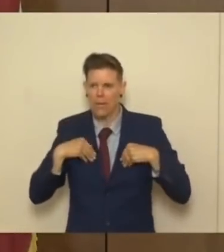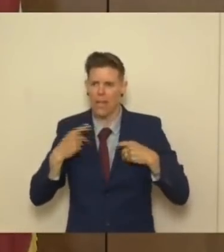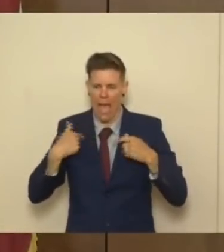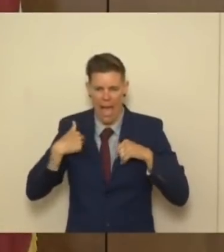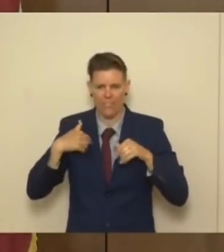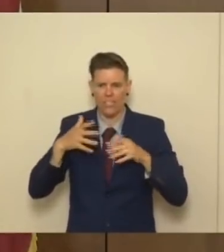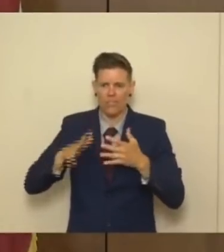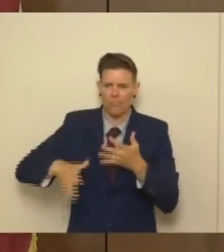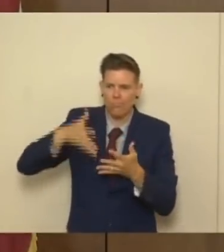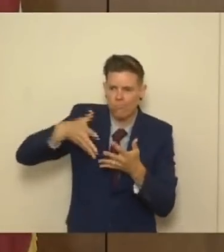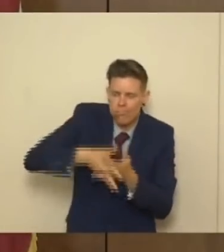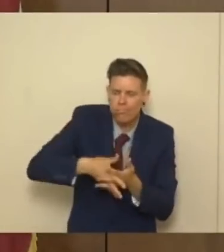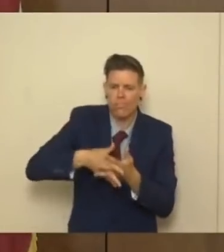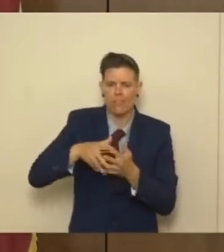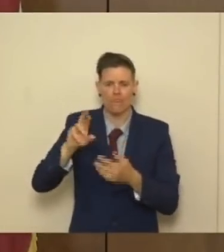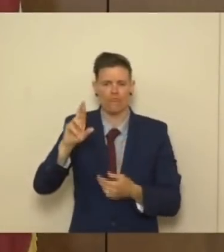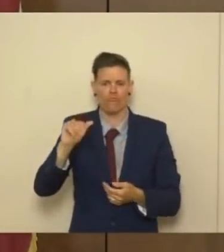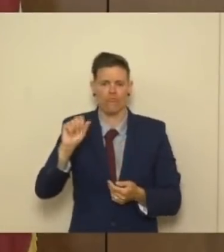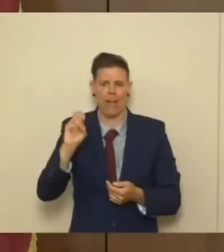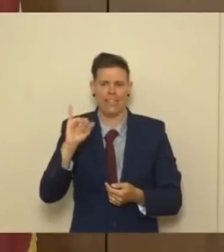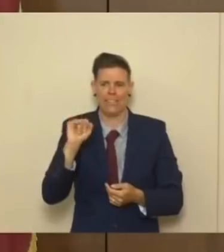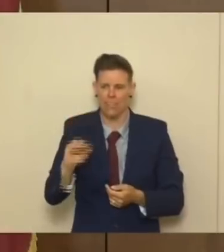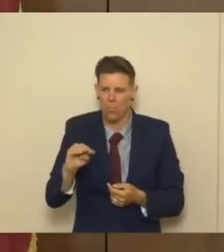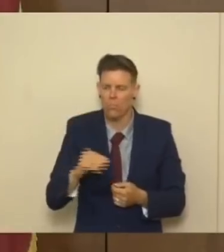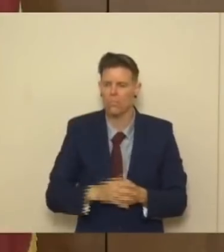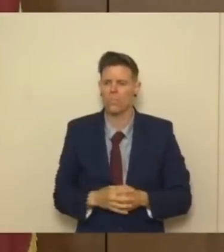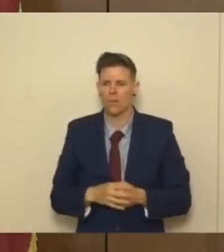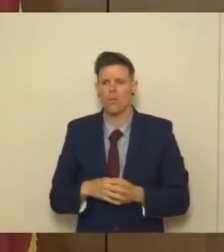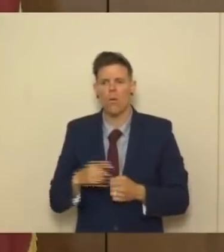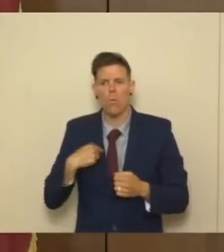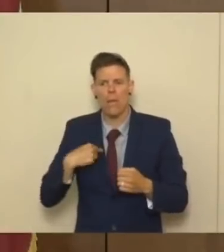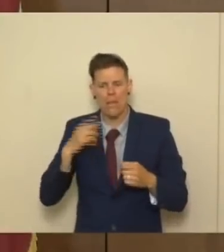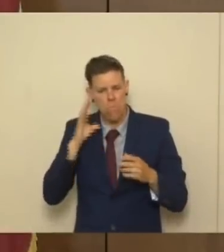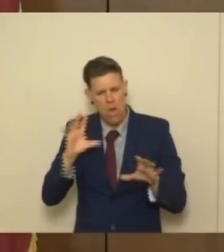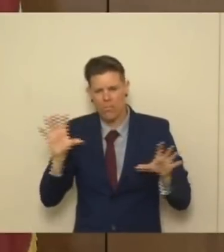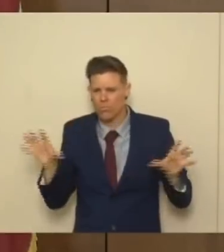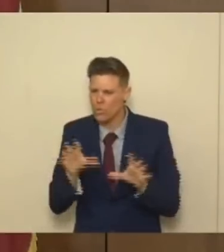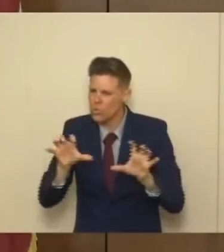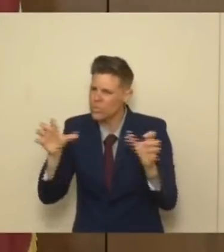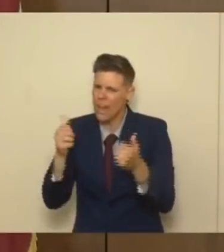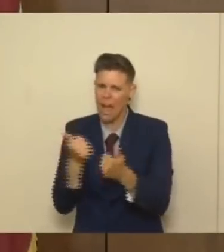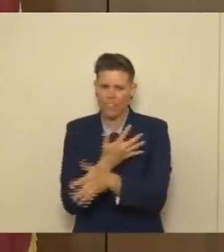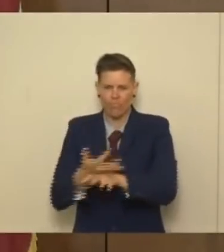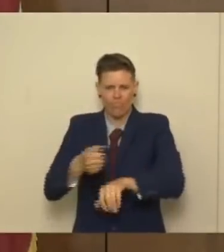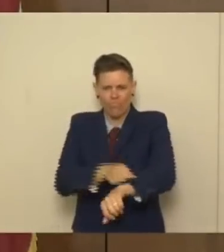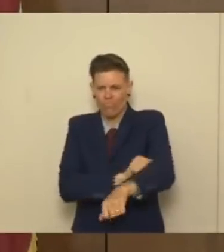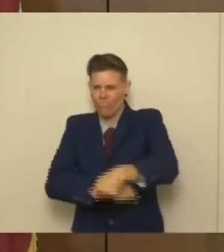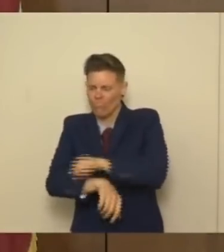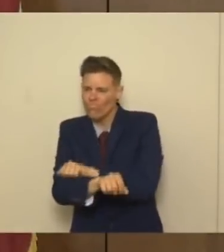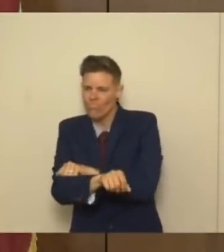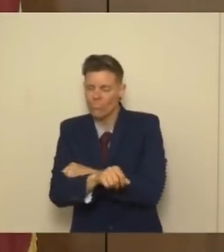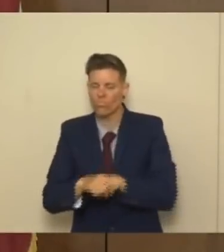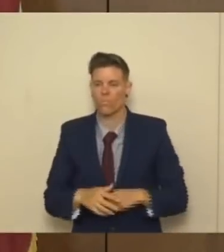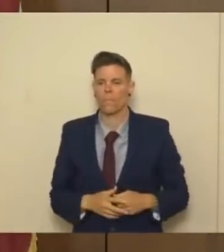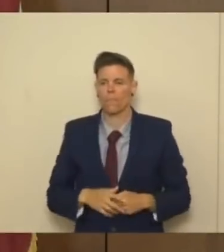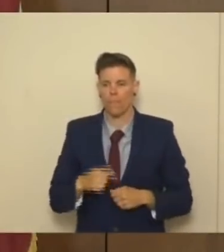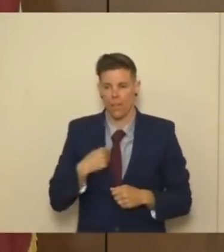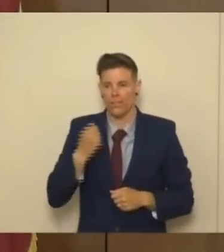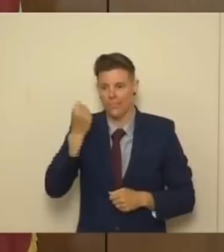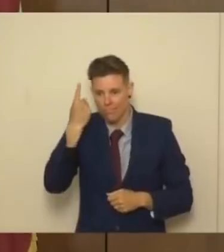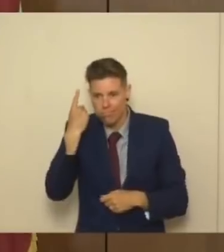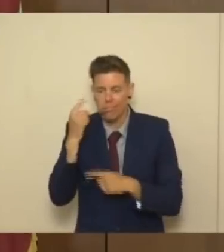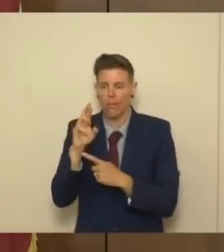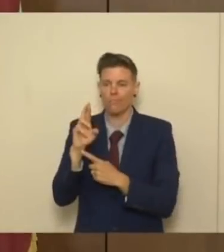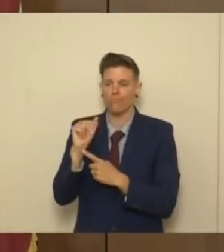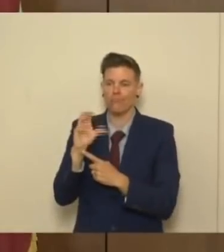But there is racism. And when people look at those zip codes, Matt, they often just make assumptions about